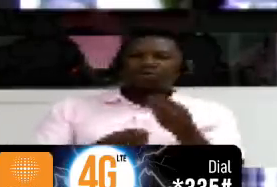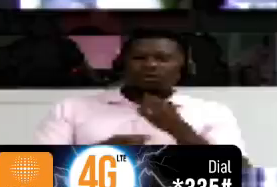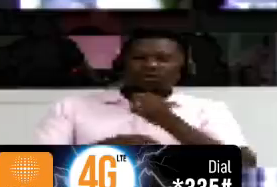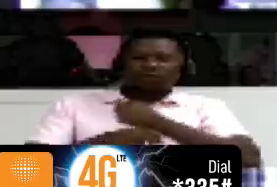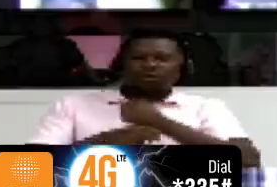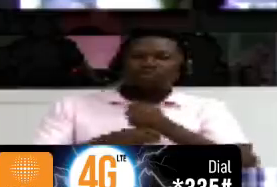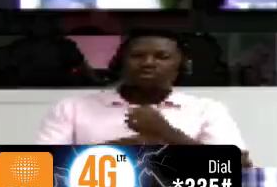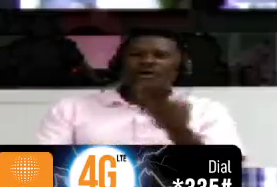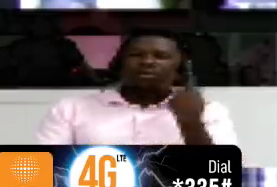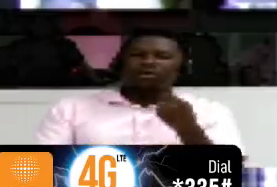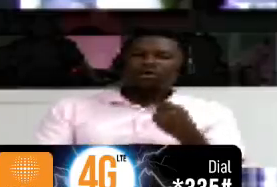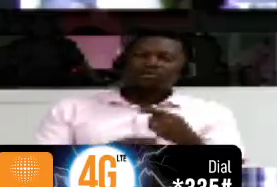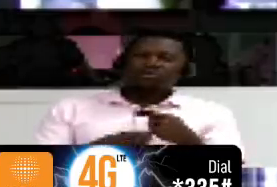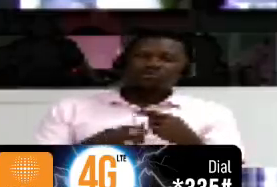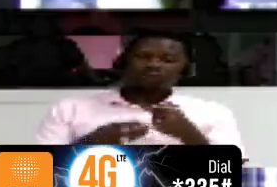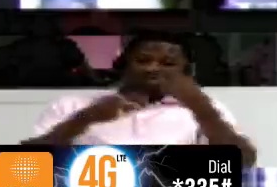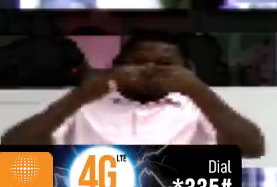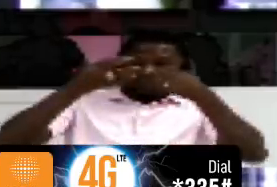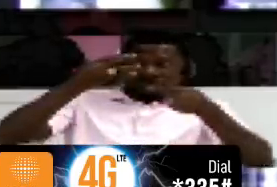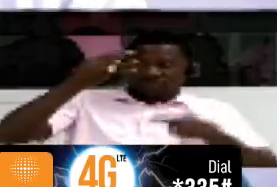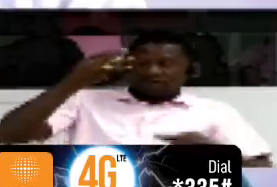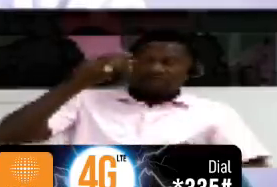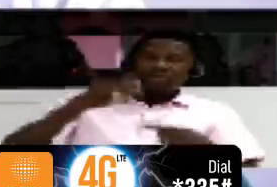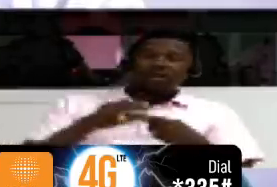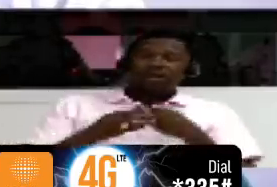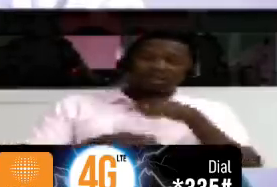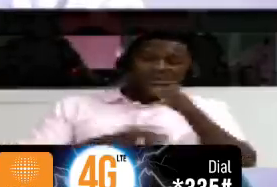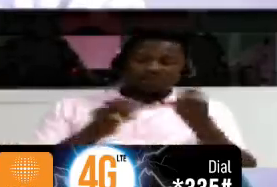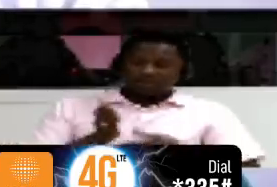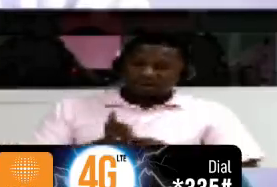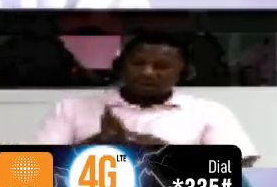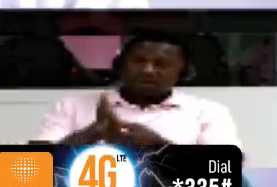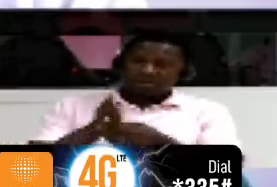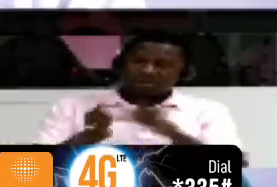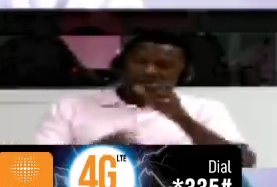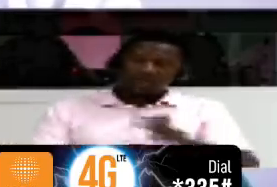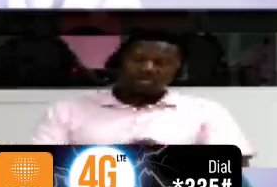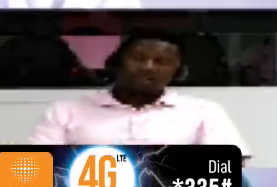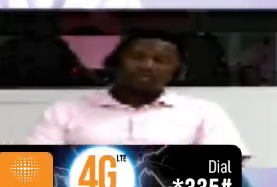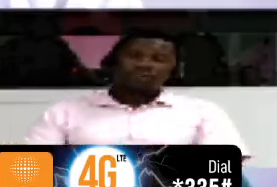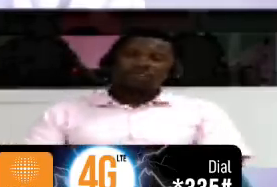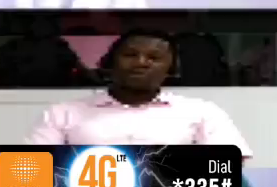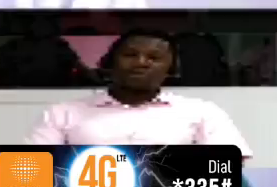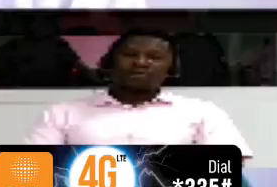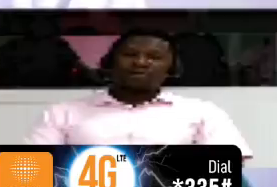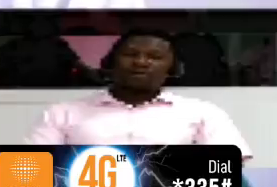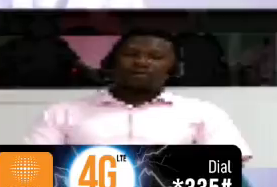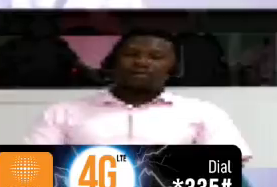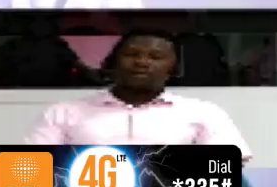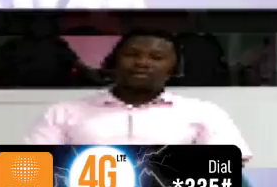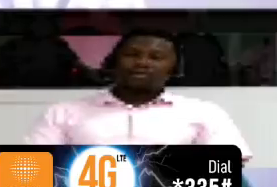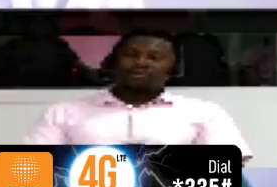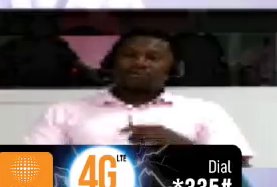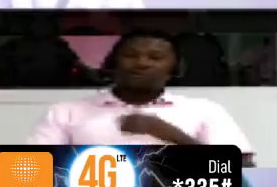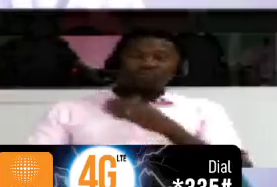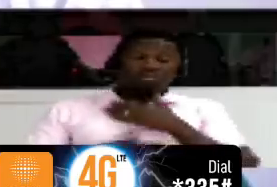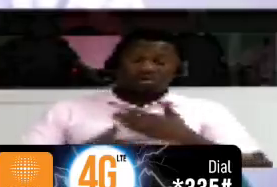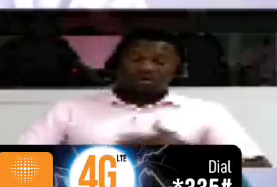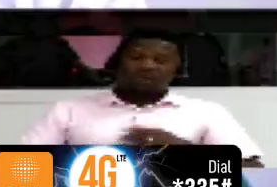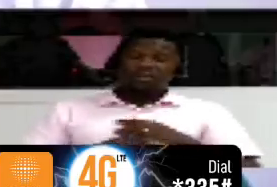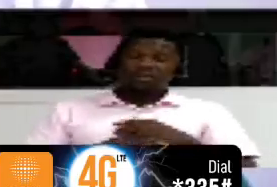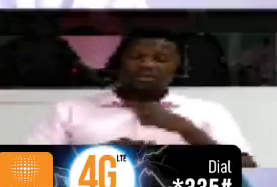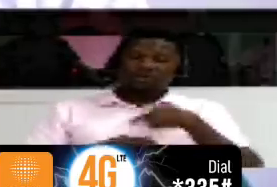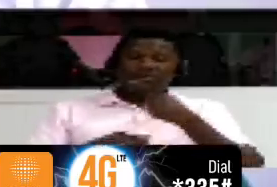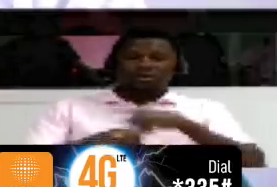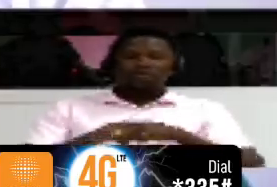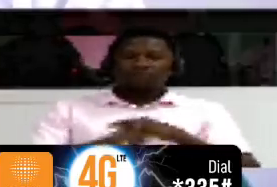the executive members as well as the leadership. Yes, the executive comprises of the president, which at the time was